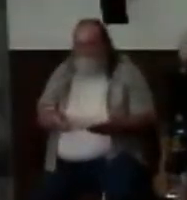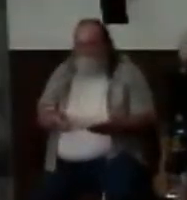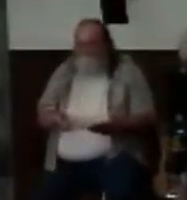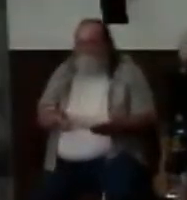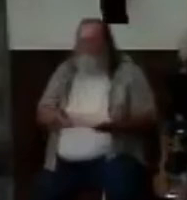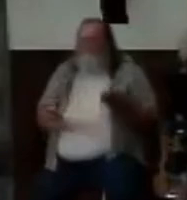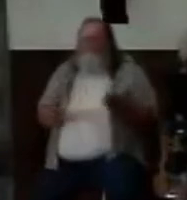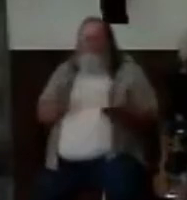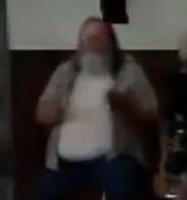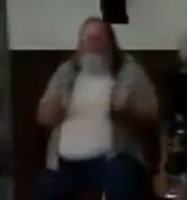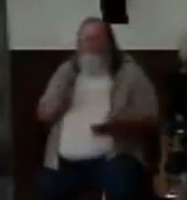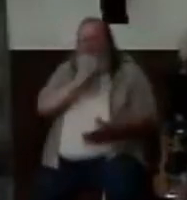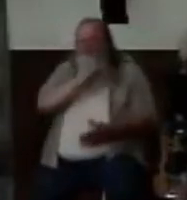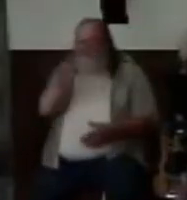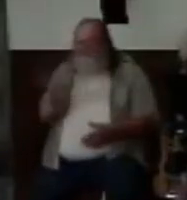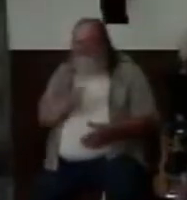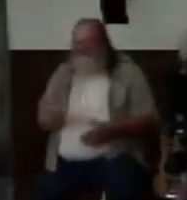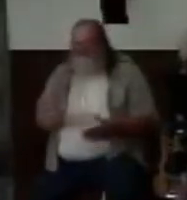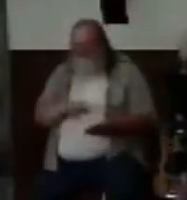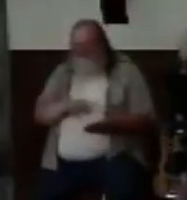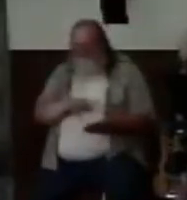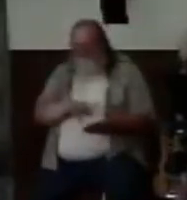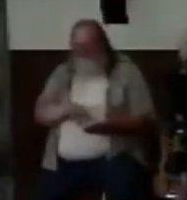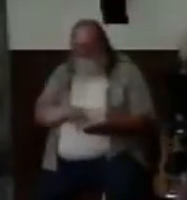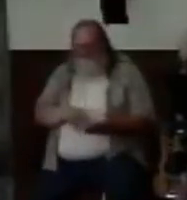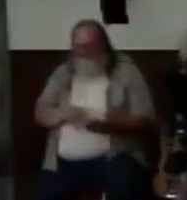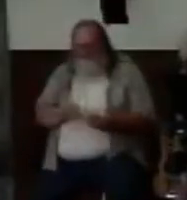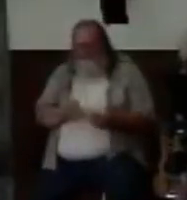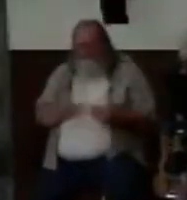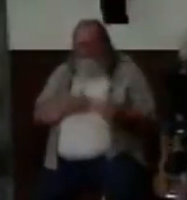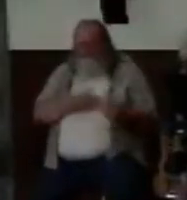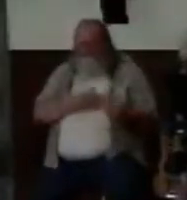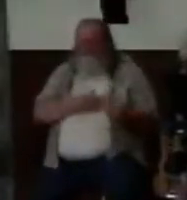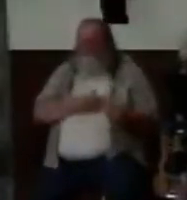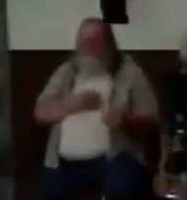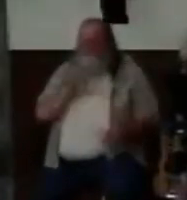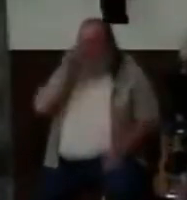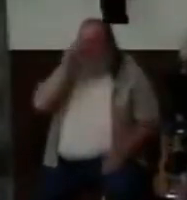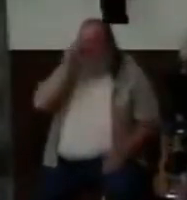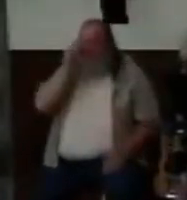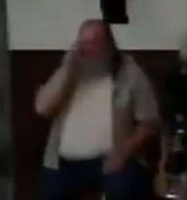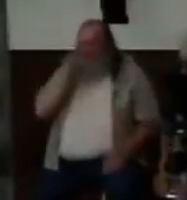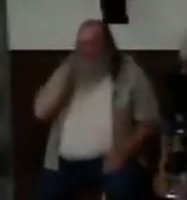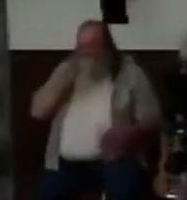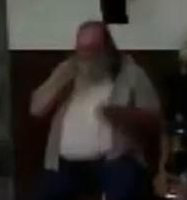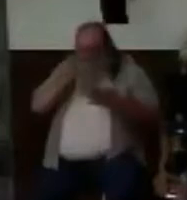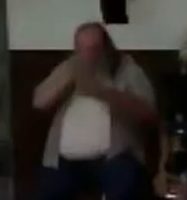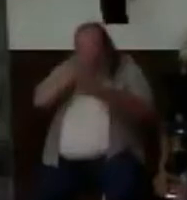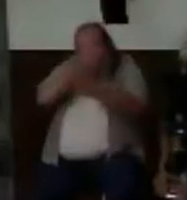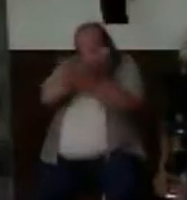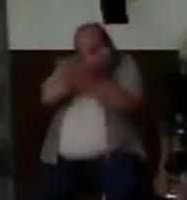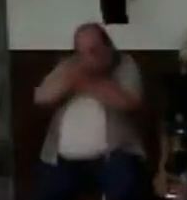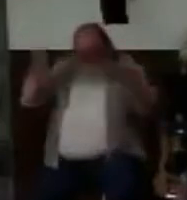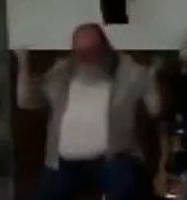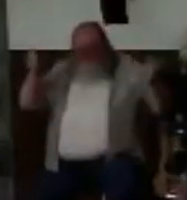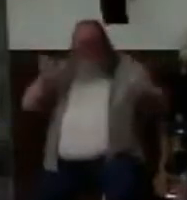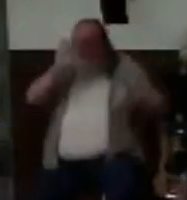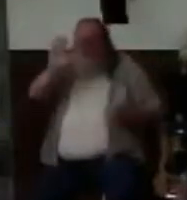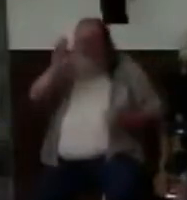Remove everything that you know about this scripture, taking away all our preconceived thoughts about what it means to follow